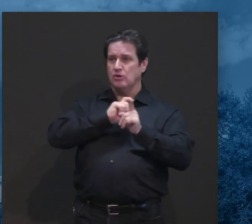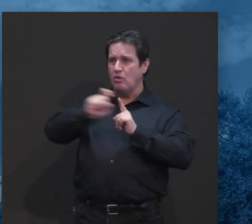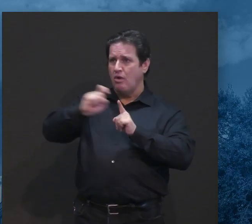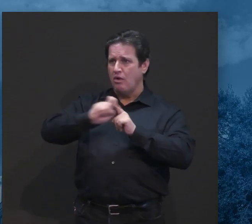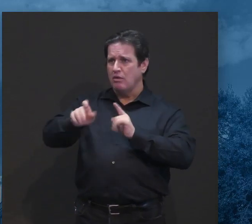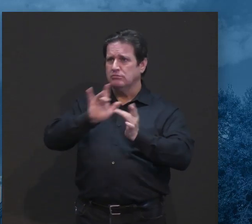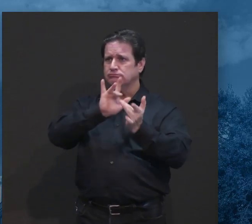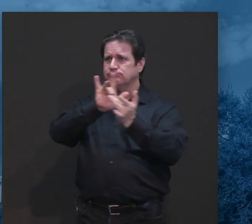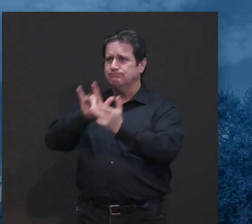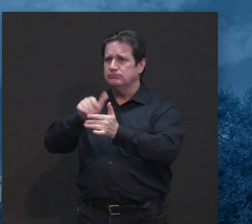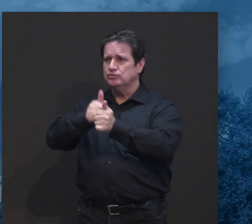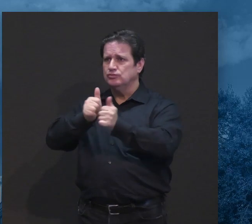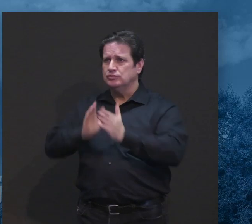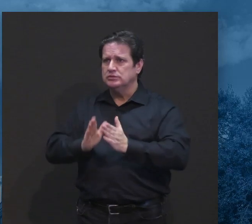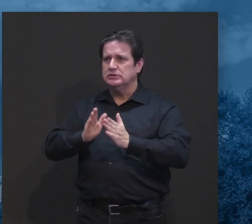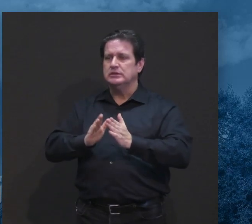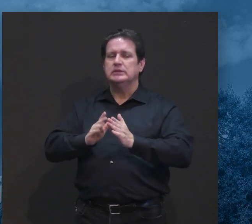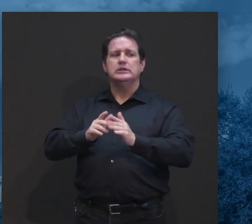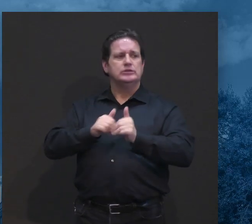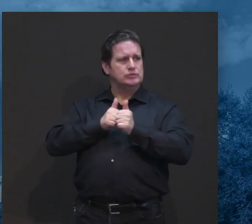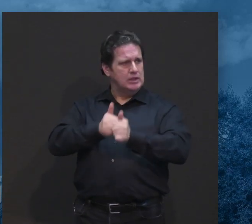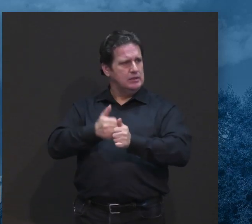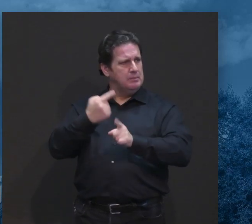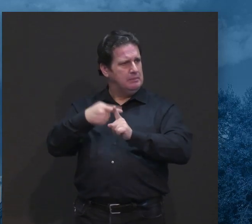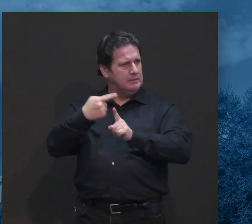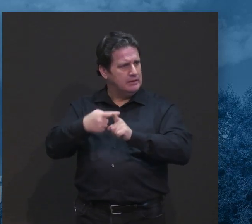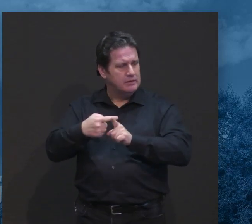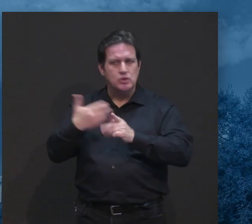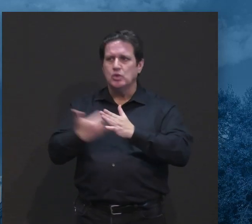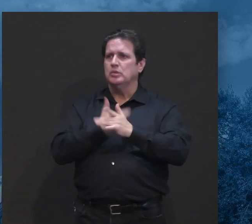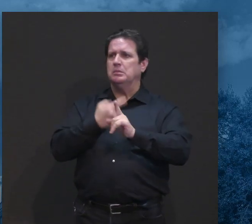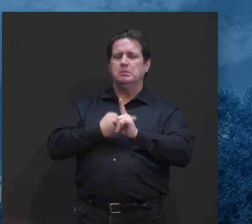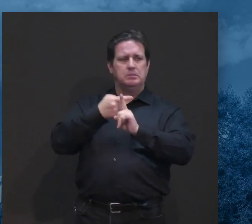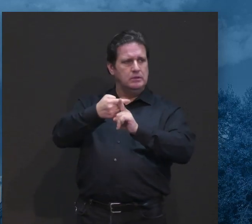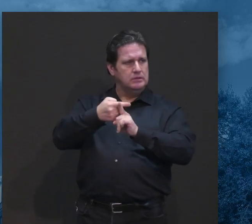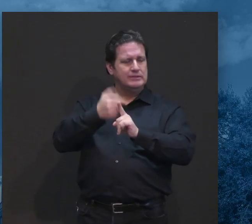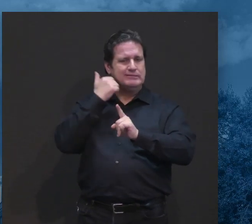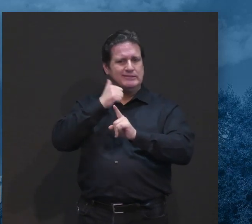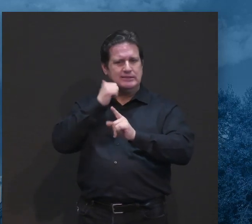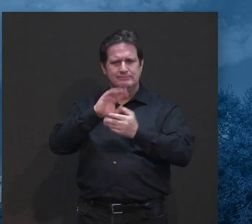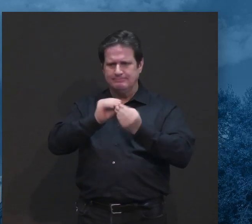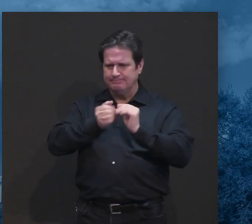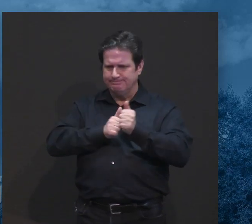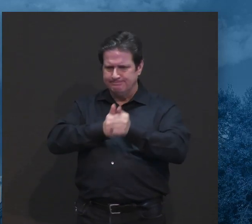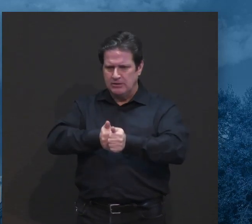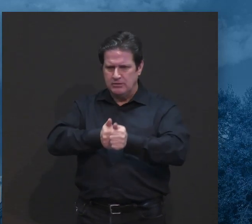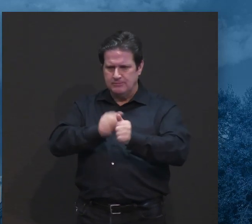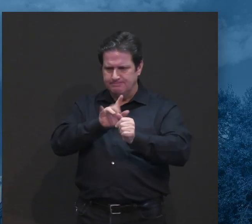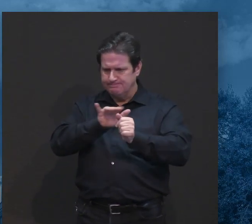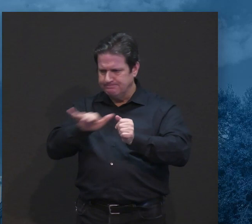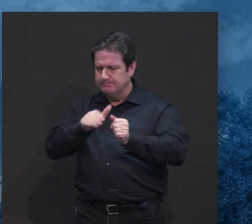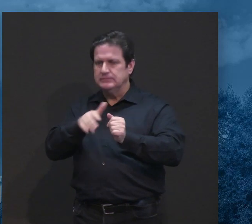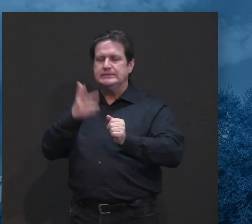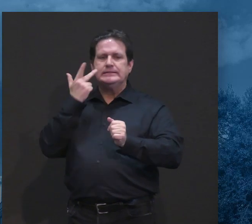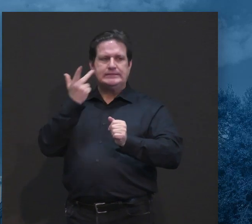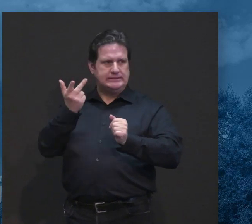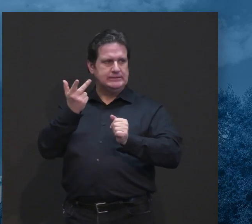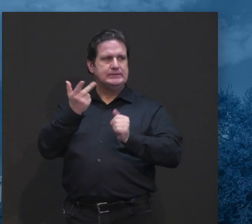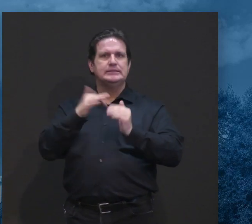of percent positive, we keep track of new positive cases on a day-to-day basis, and so we need to